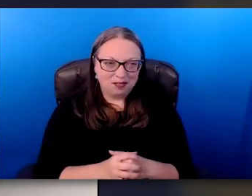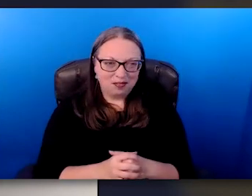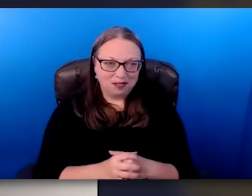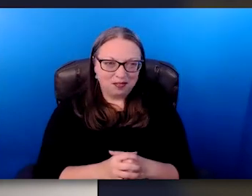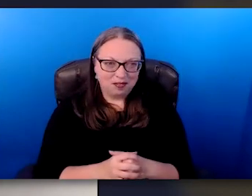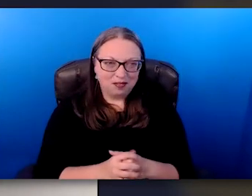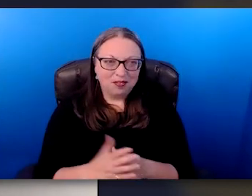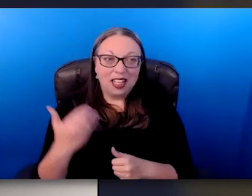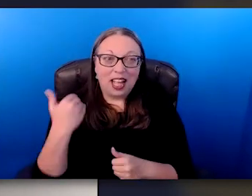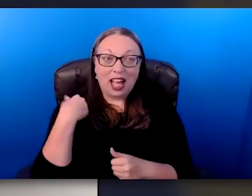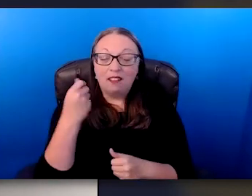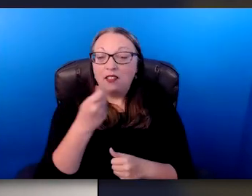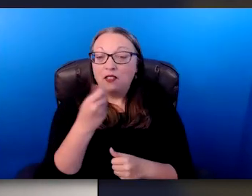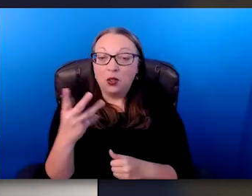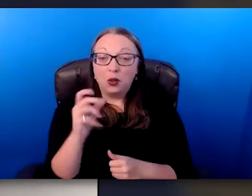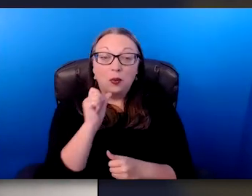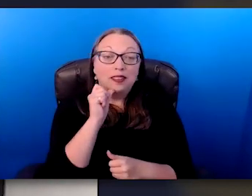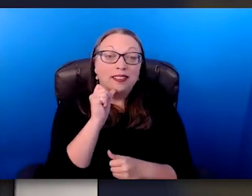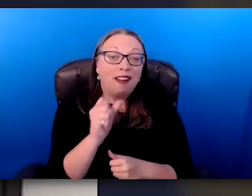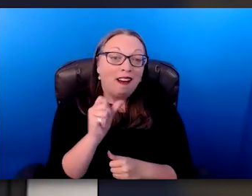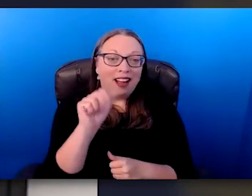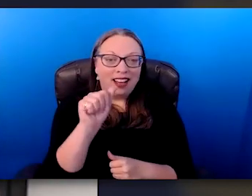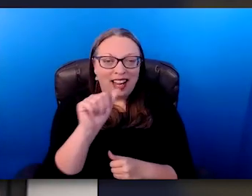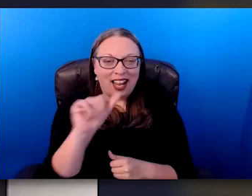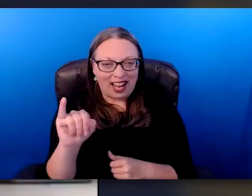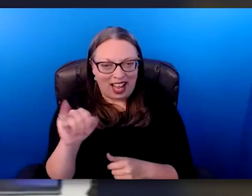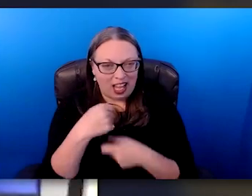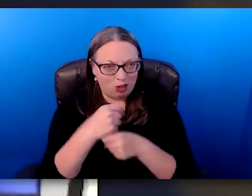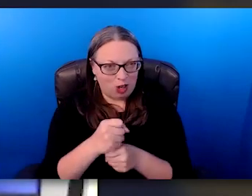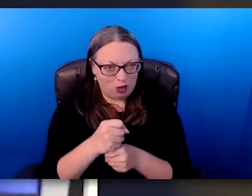I have a couple of non-AI generated gifts for you.